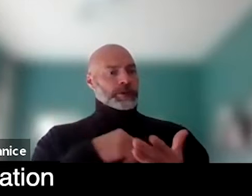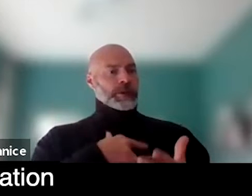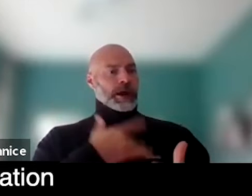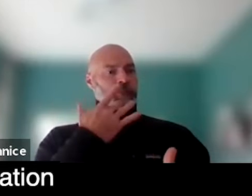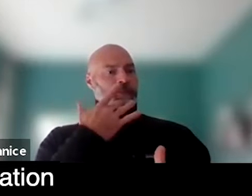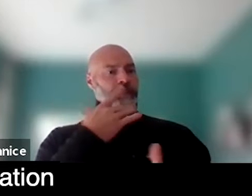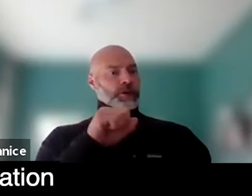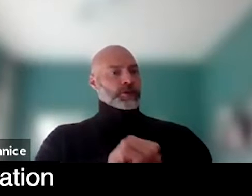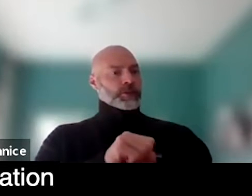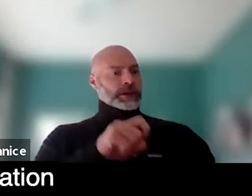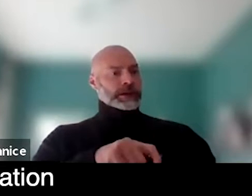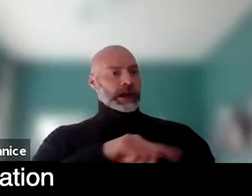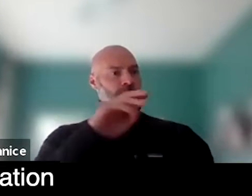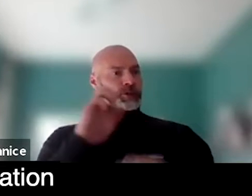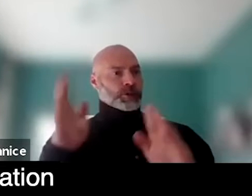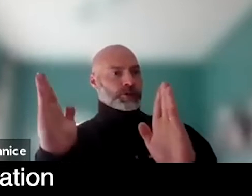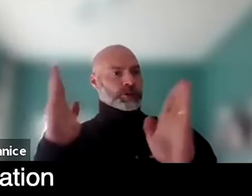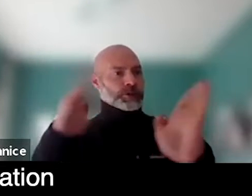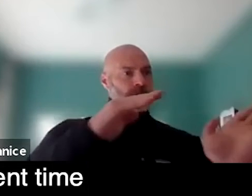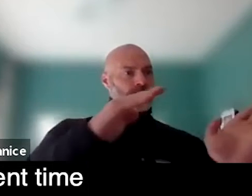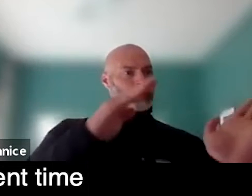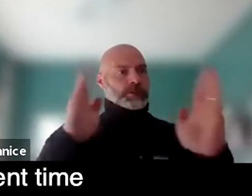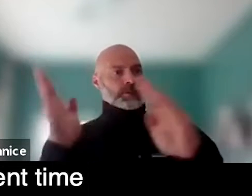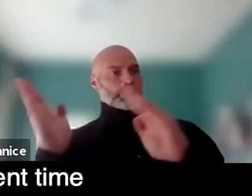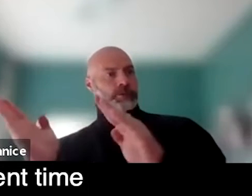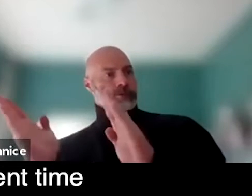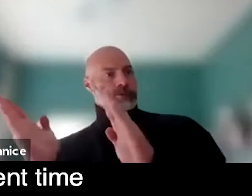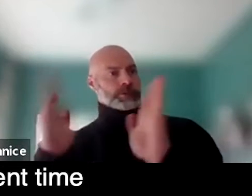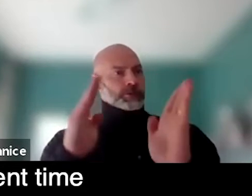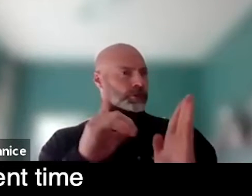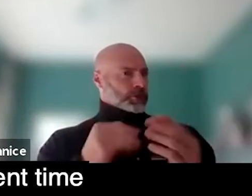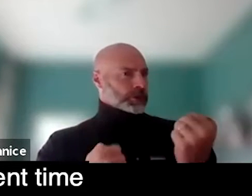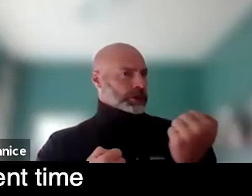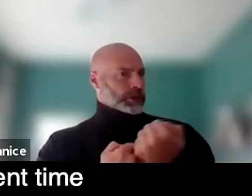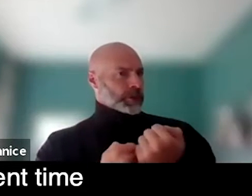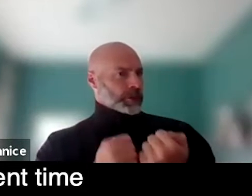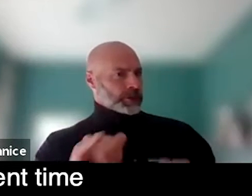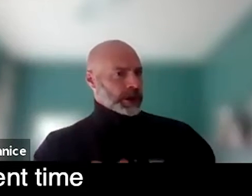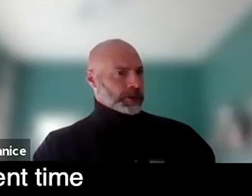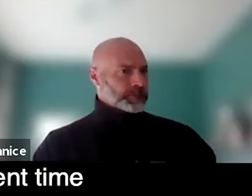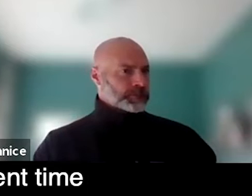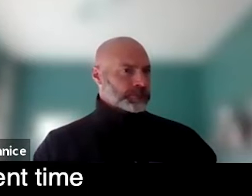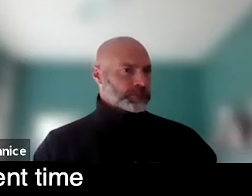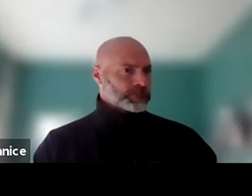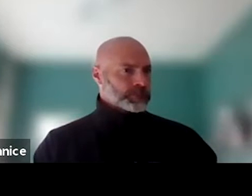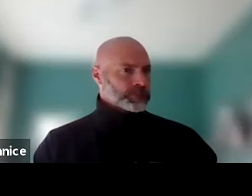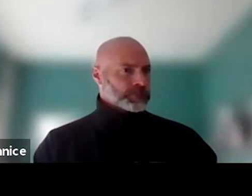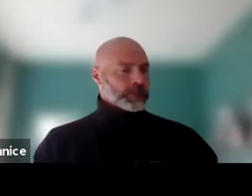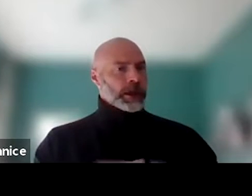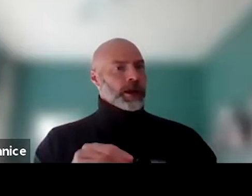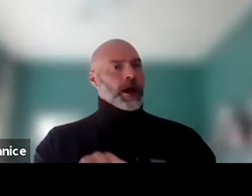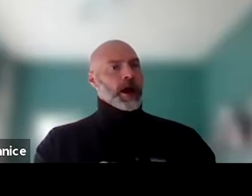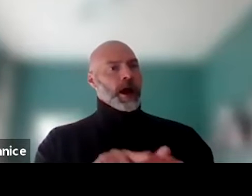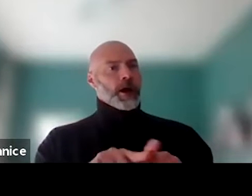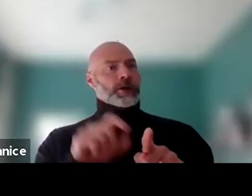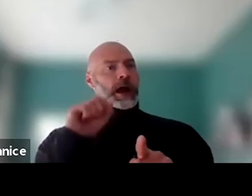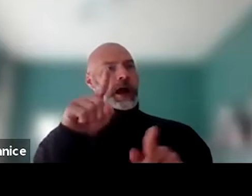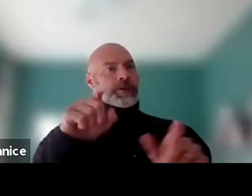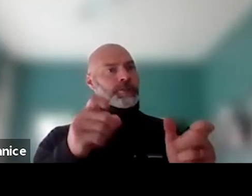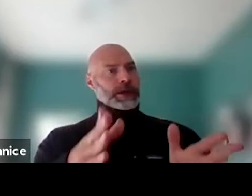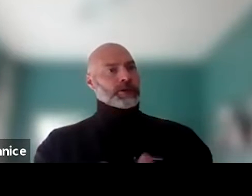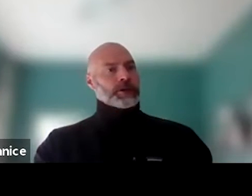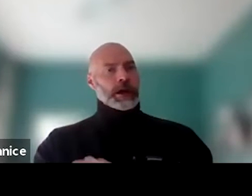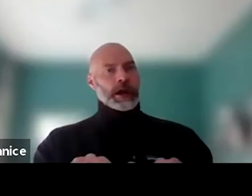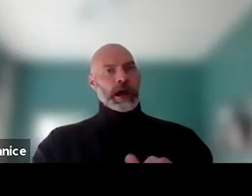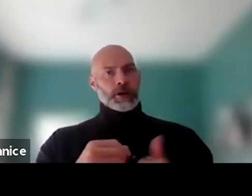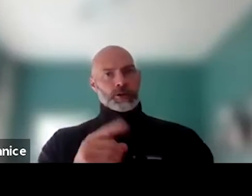certain situation and they might prefer to work in a different time zone or a different shift, if you will? Would you accommodate that?